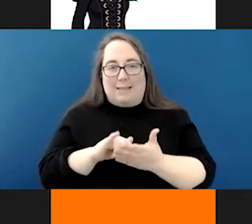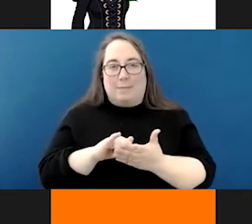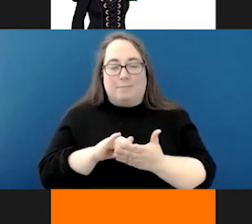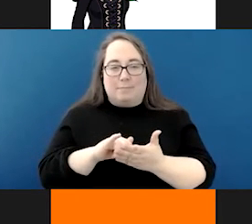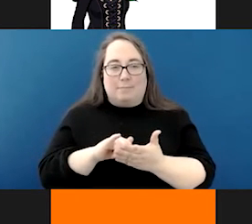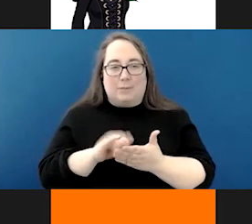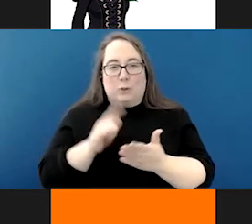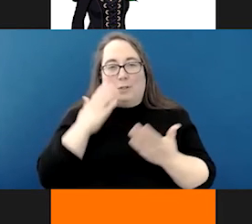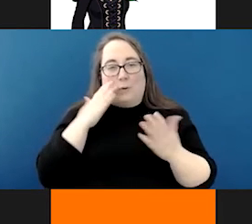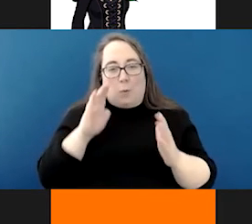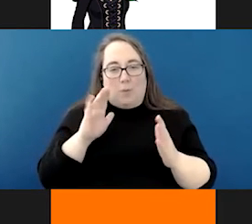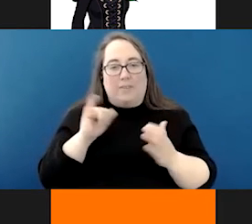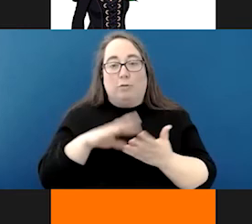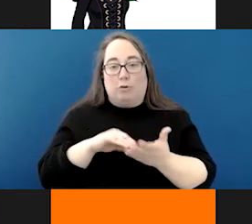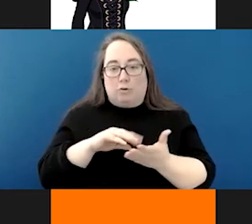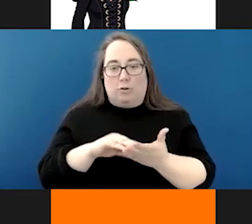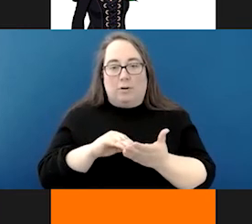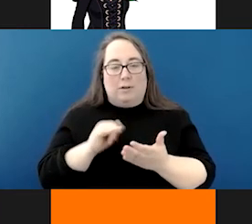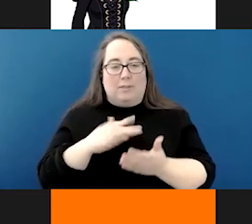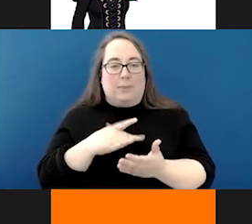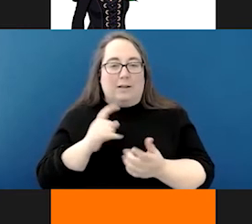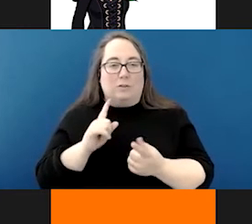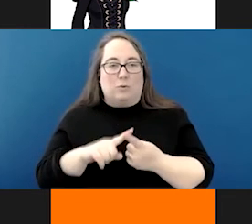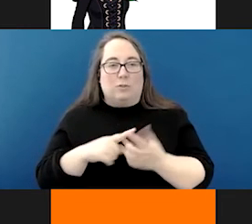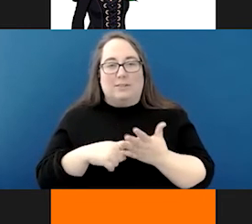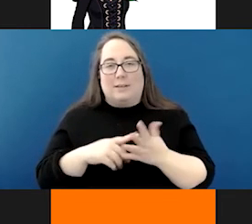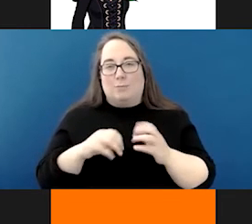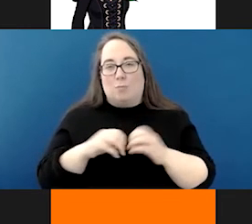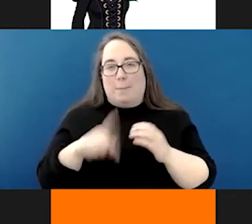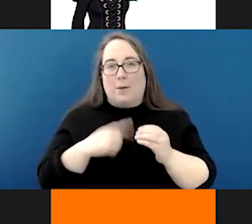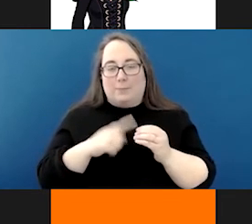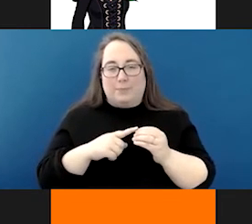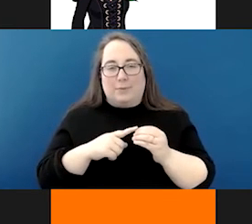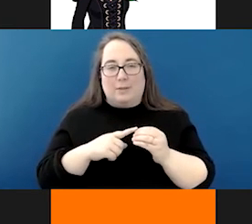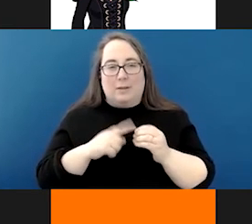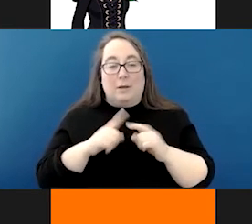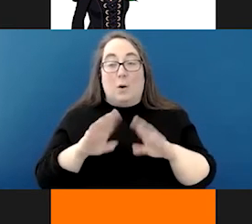you didn't know that you learned that you'd like to discuss more about. But let's